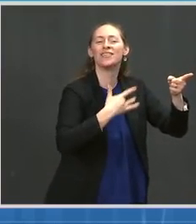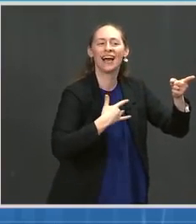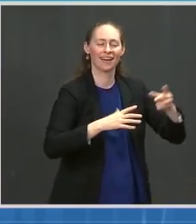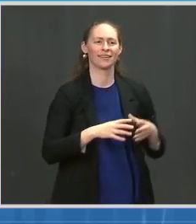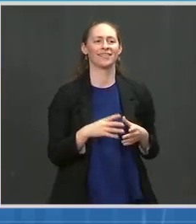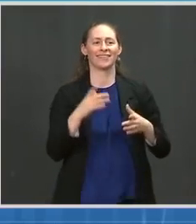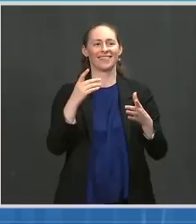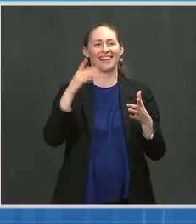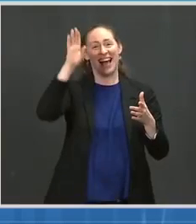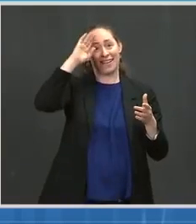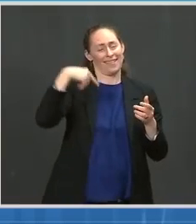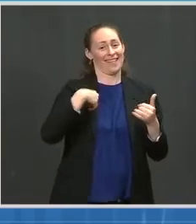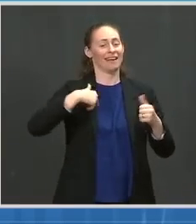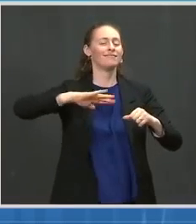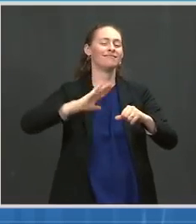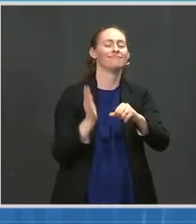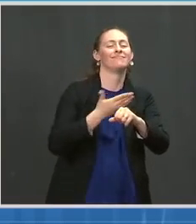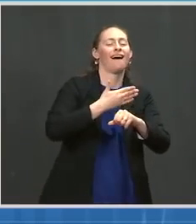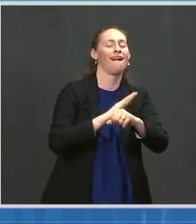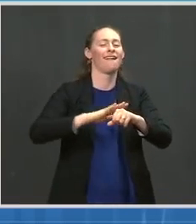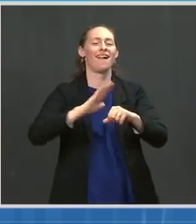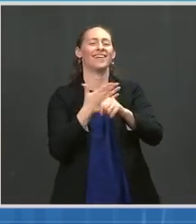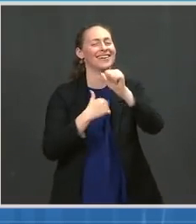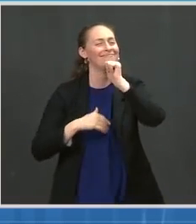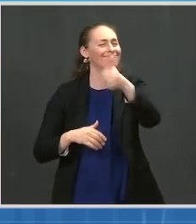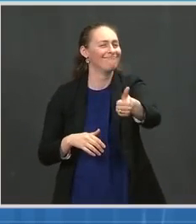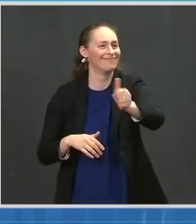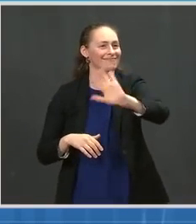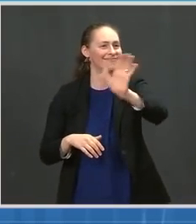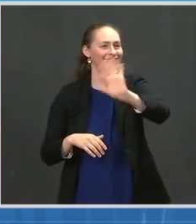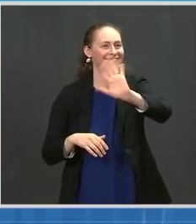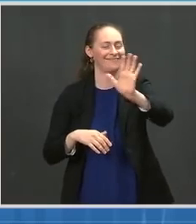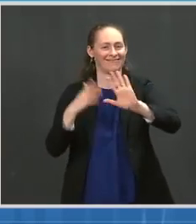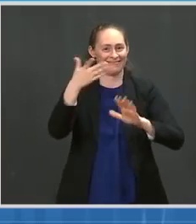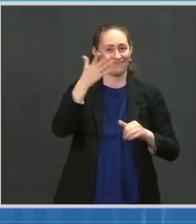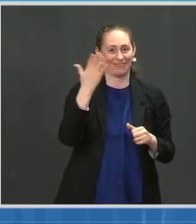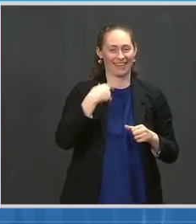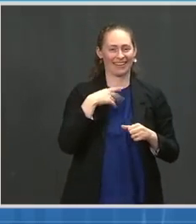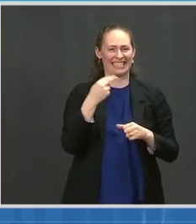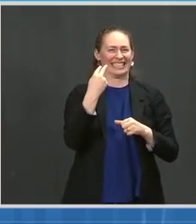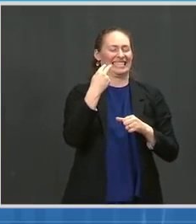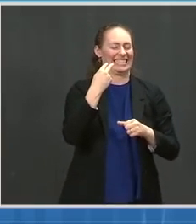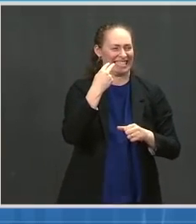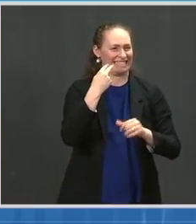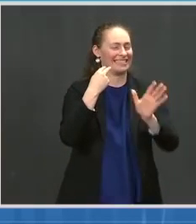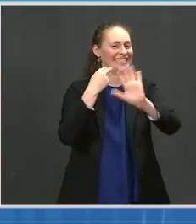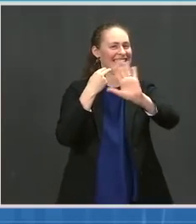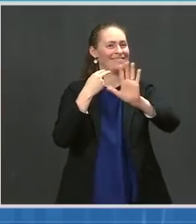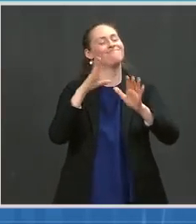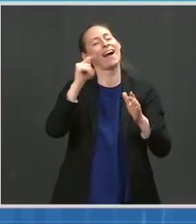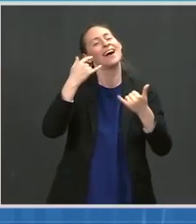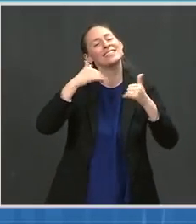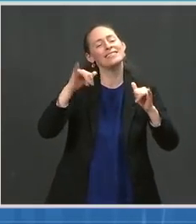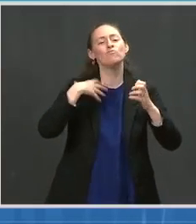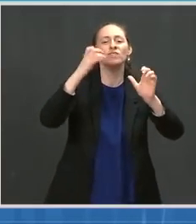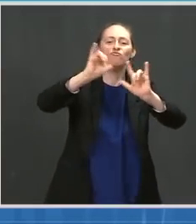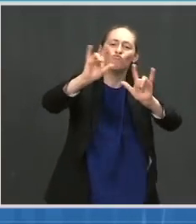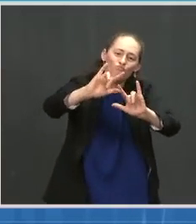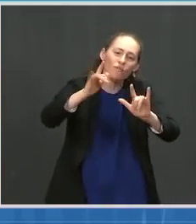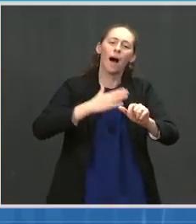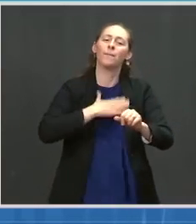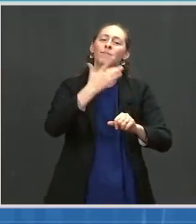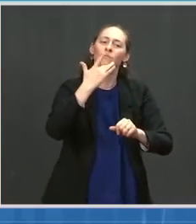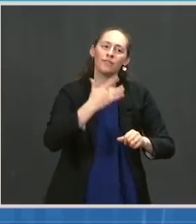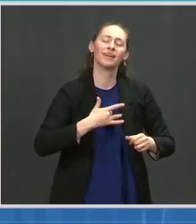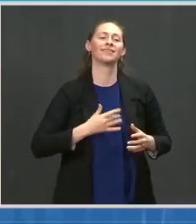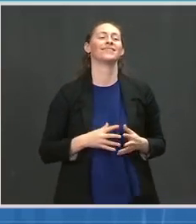happy birthday. I don't think anyone would appreciate that, but happy birthday nonetheless from all of us. I want to just take a moment today to